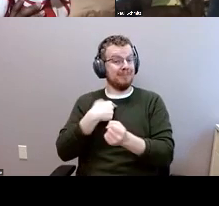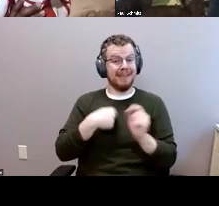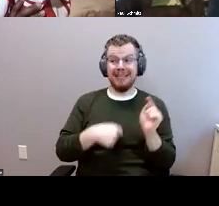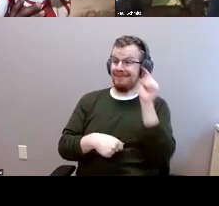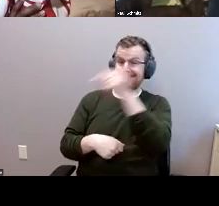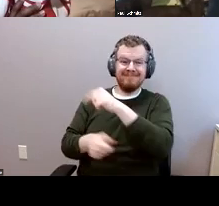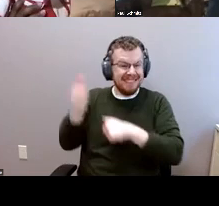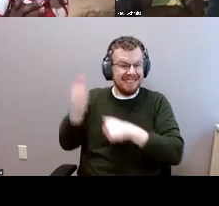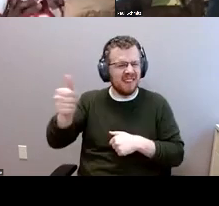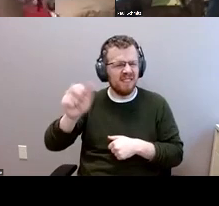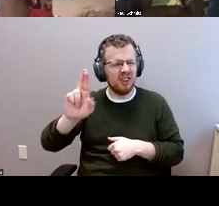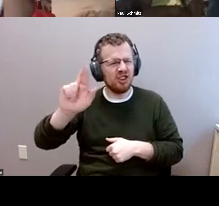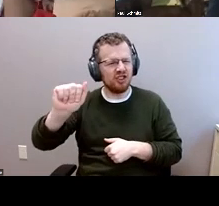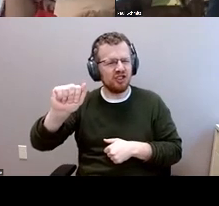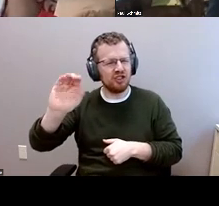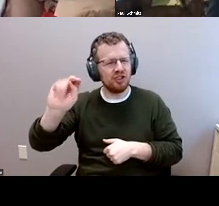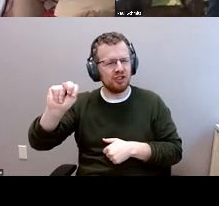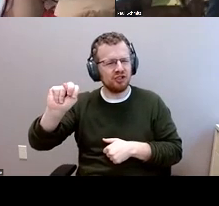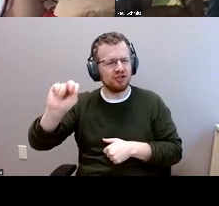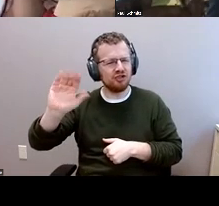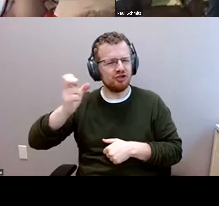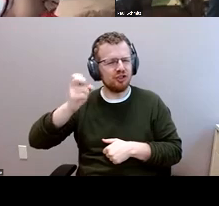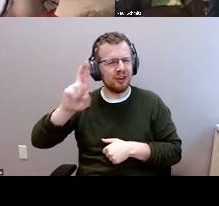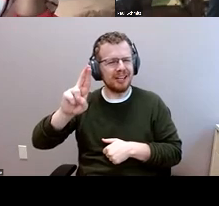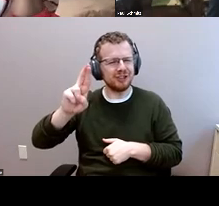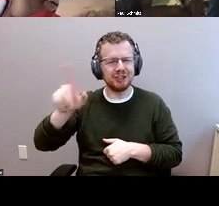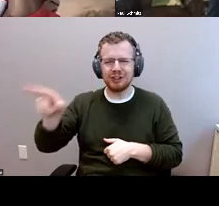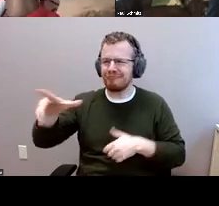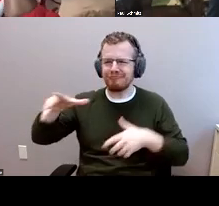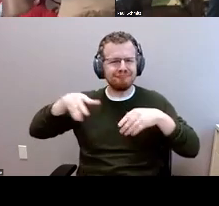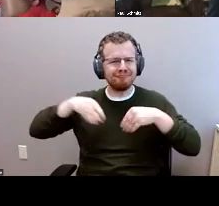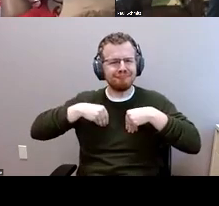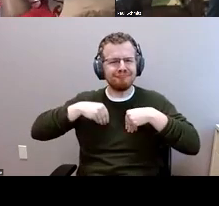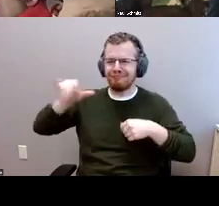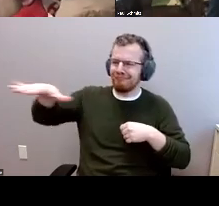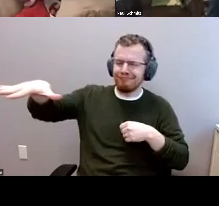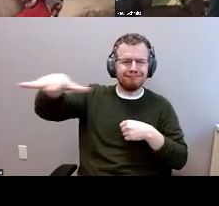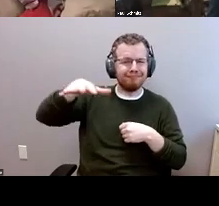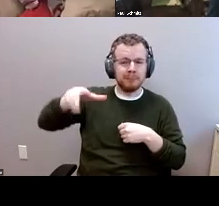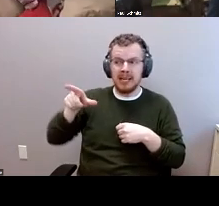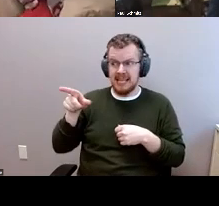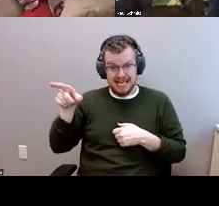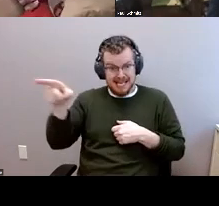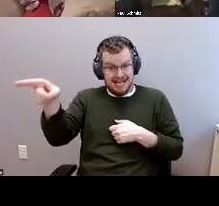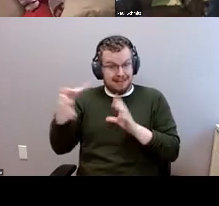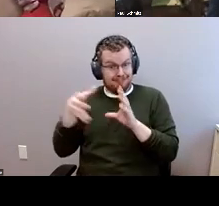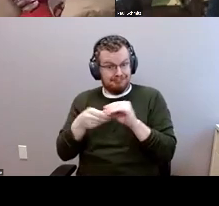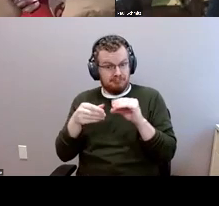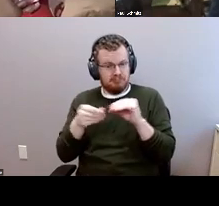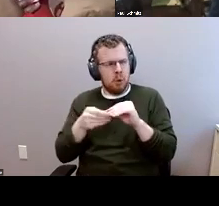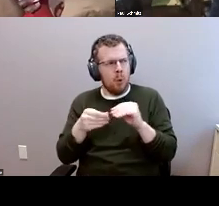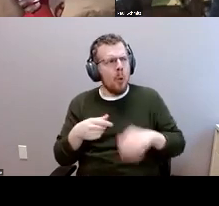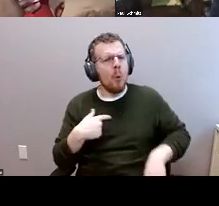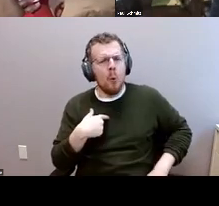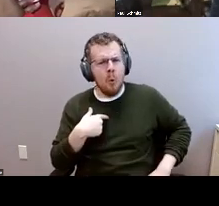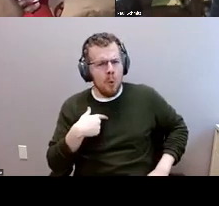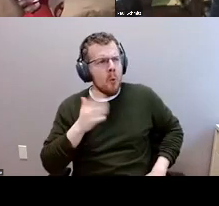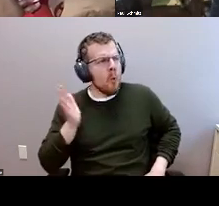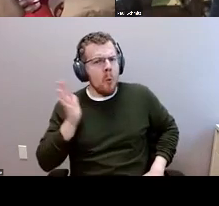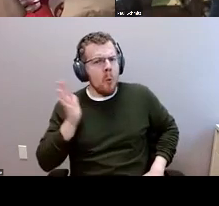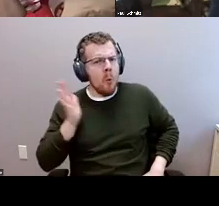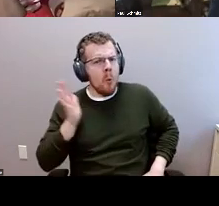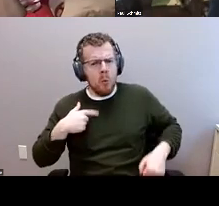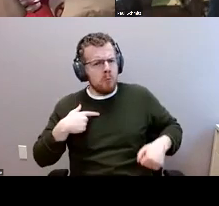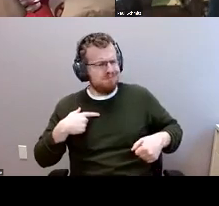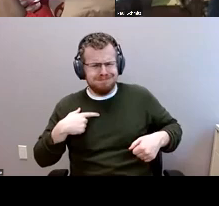rancher. And he told me his story about how he went from being someone who would have never supported